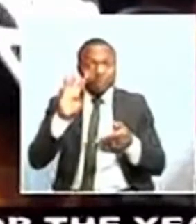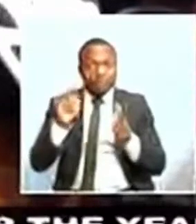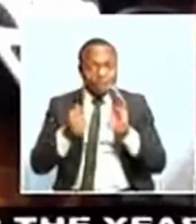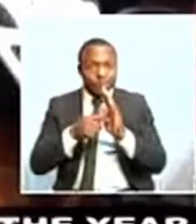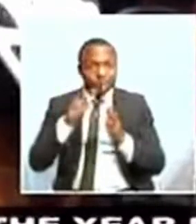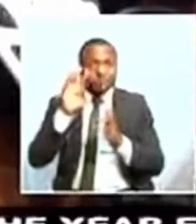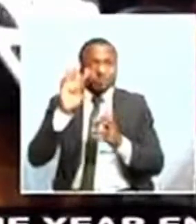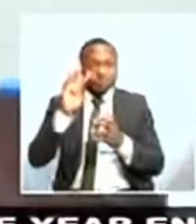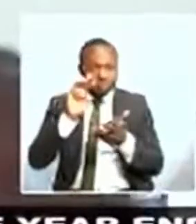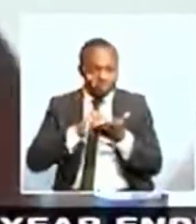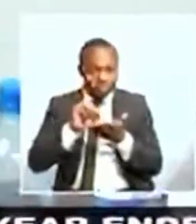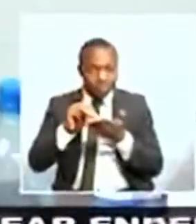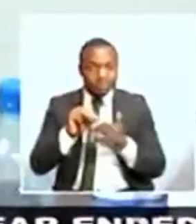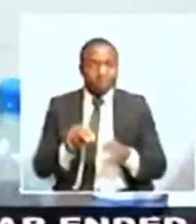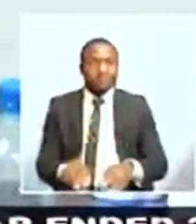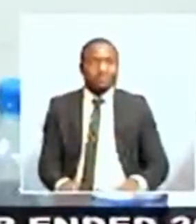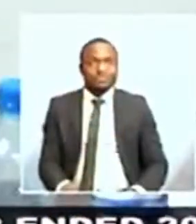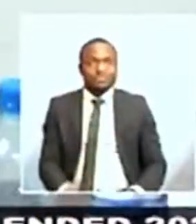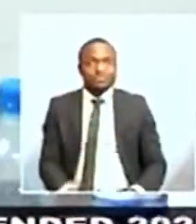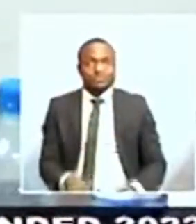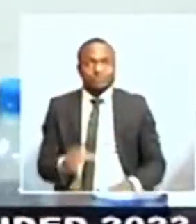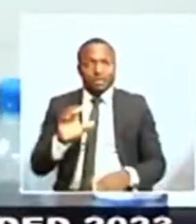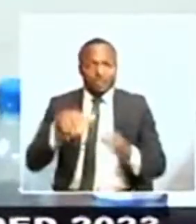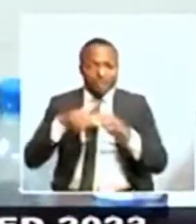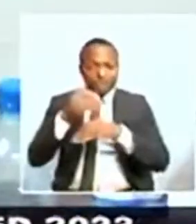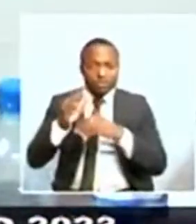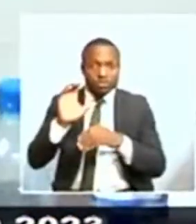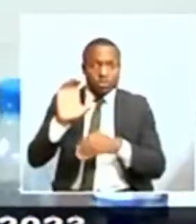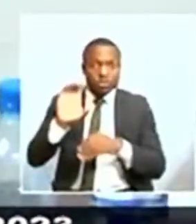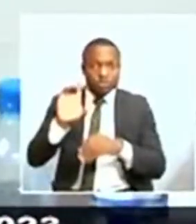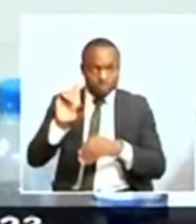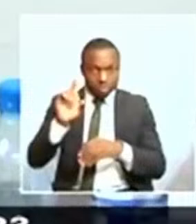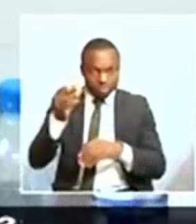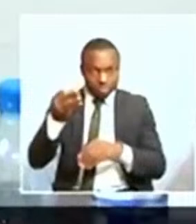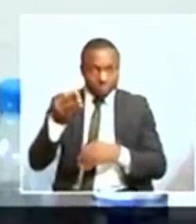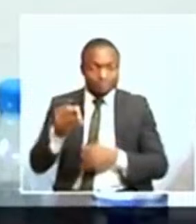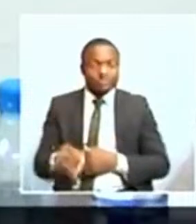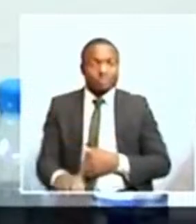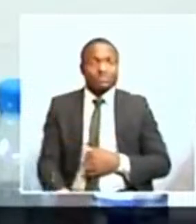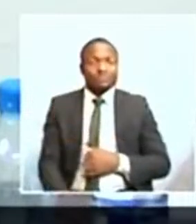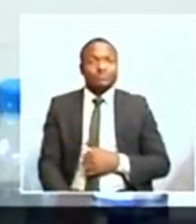million arising from CDF?